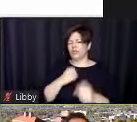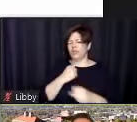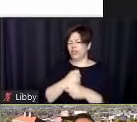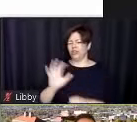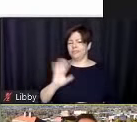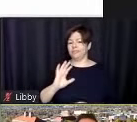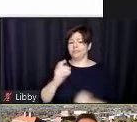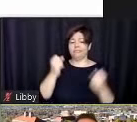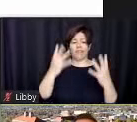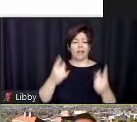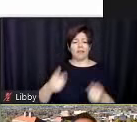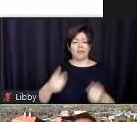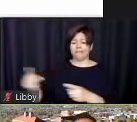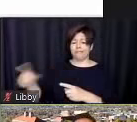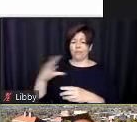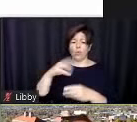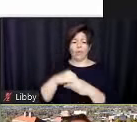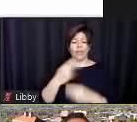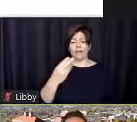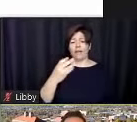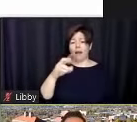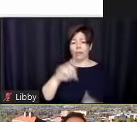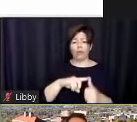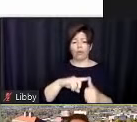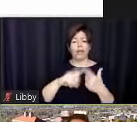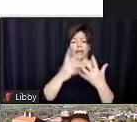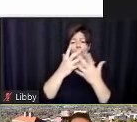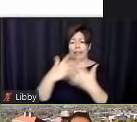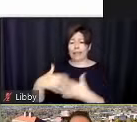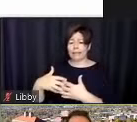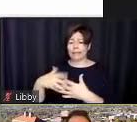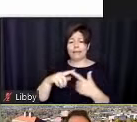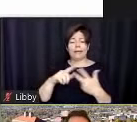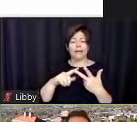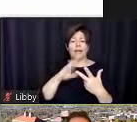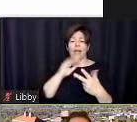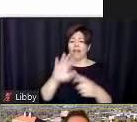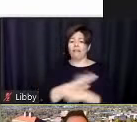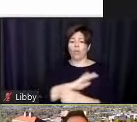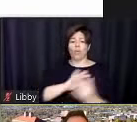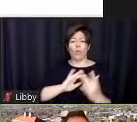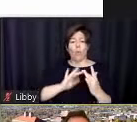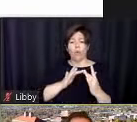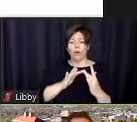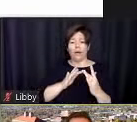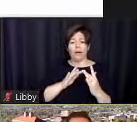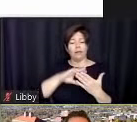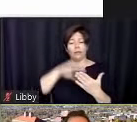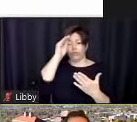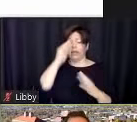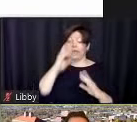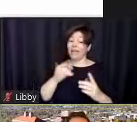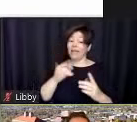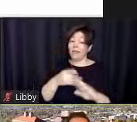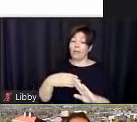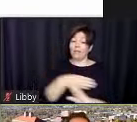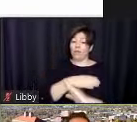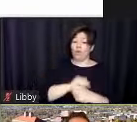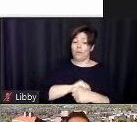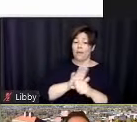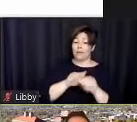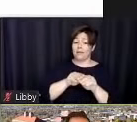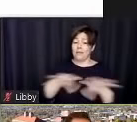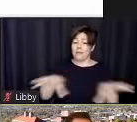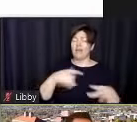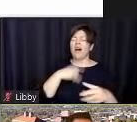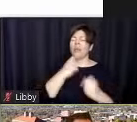that has taken place in hybrid, blended, as well as fully online learning prior to the pandemic. And I wanna kind of reinforce some of